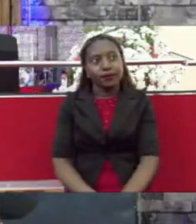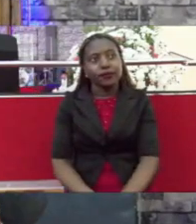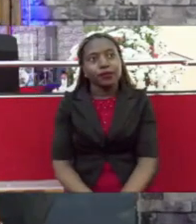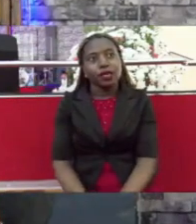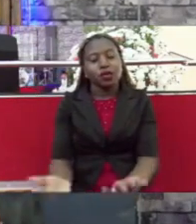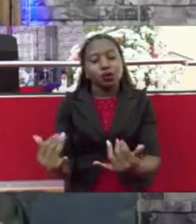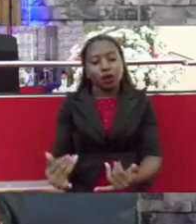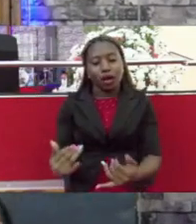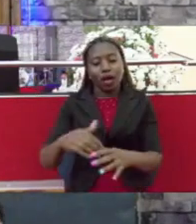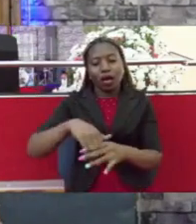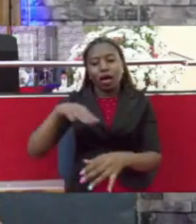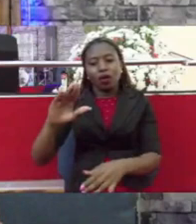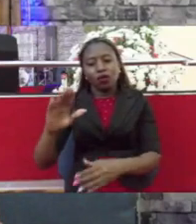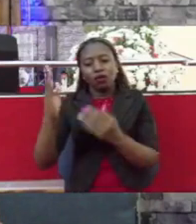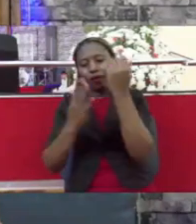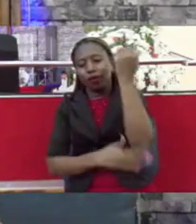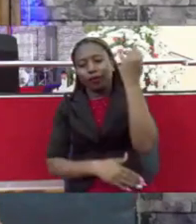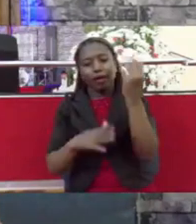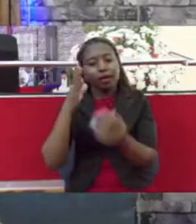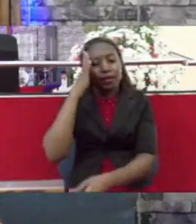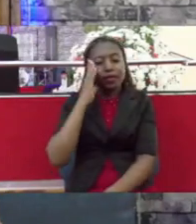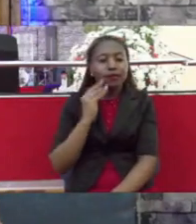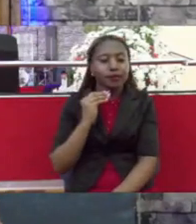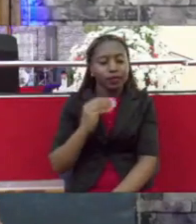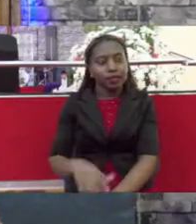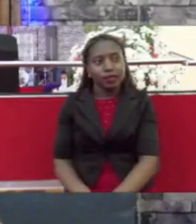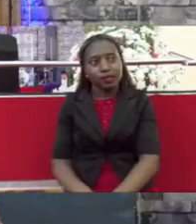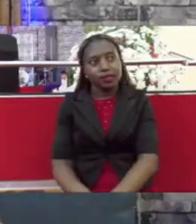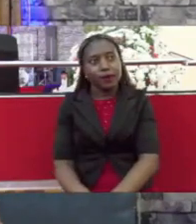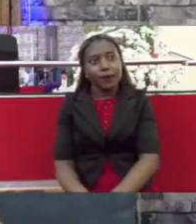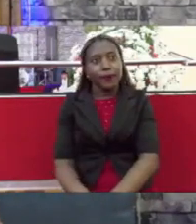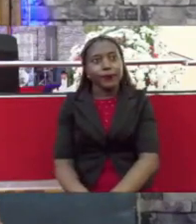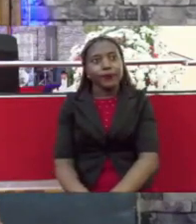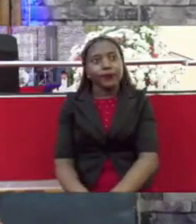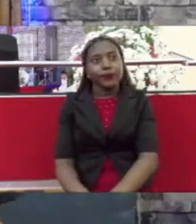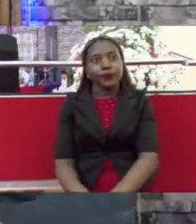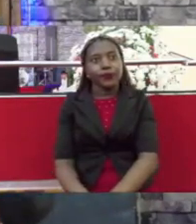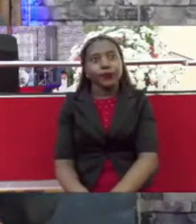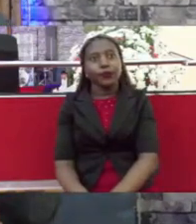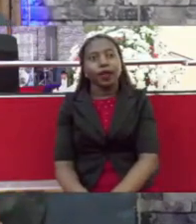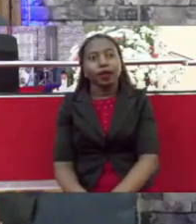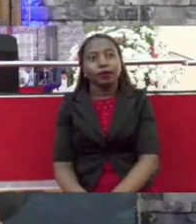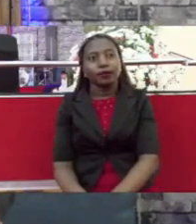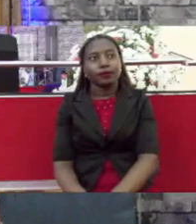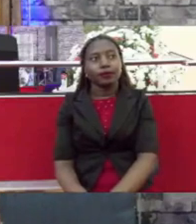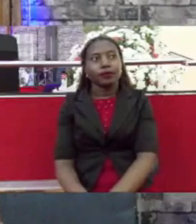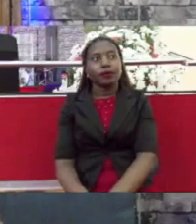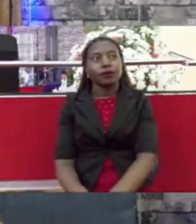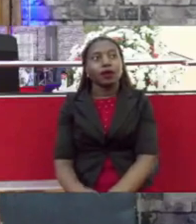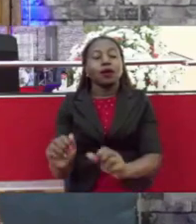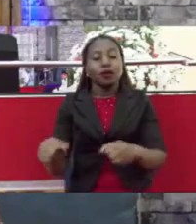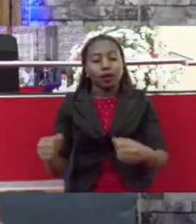darkest experiences, hivyo katika wakati wetu leo mguu ama wakiza, the brightest light can dawn for those who love